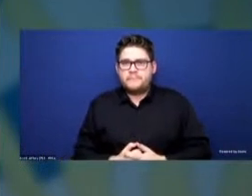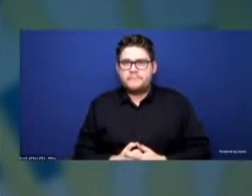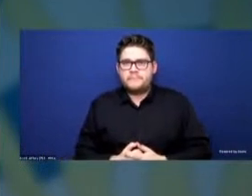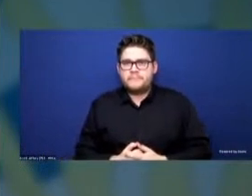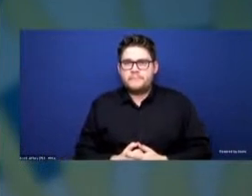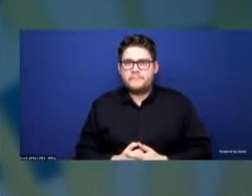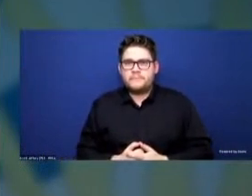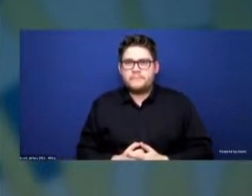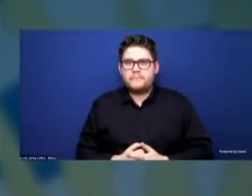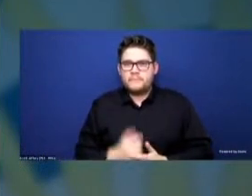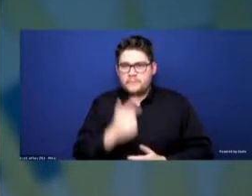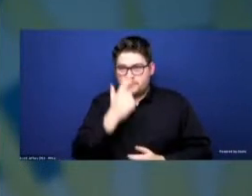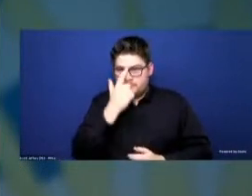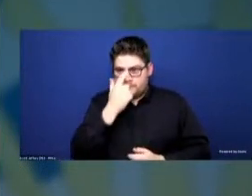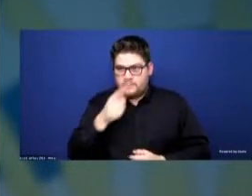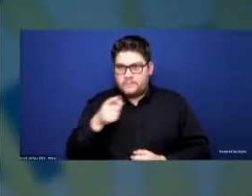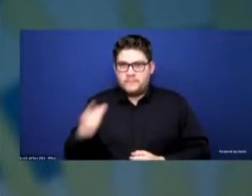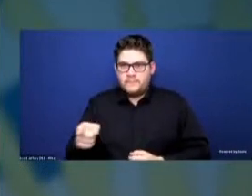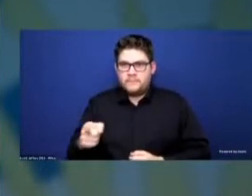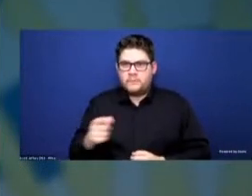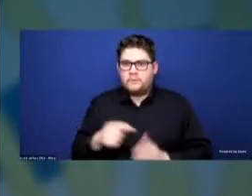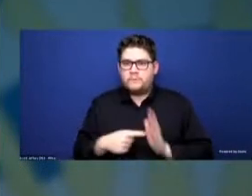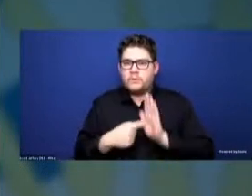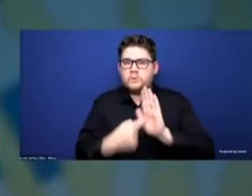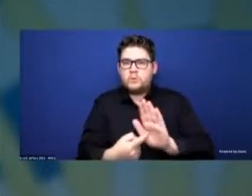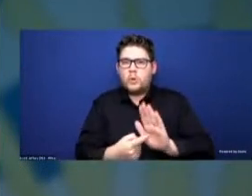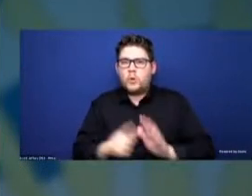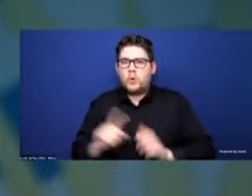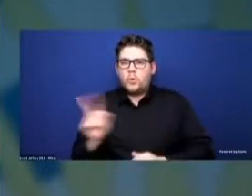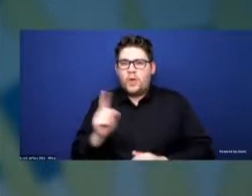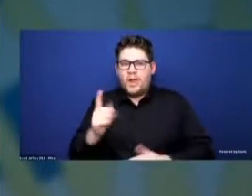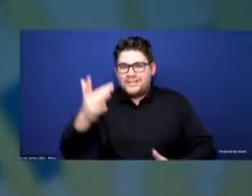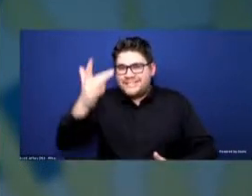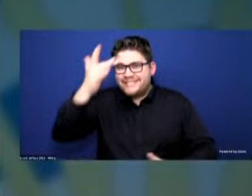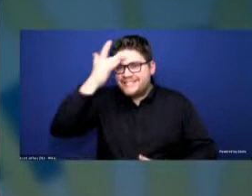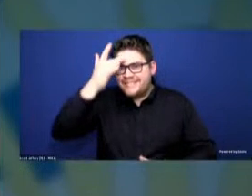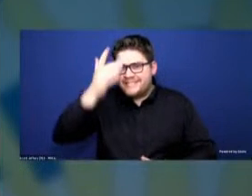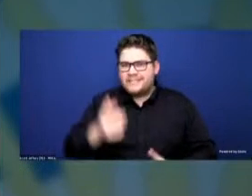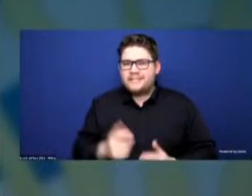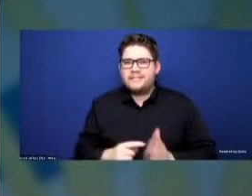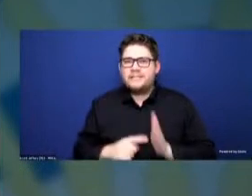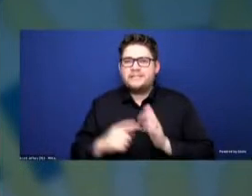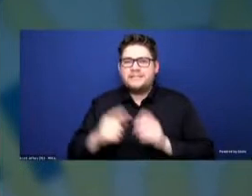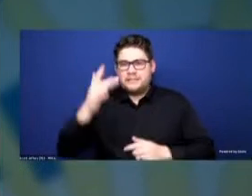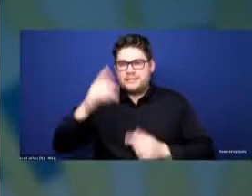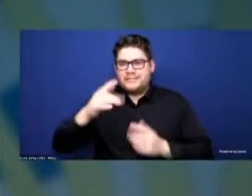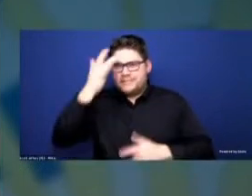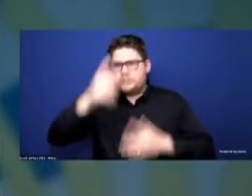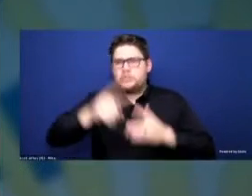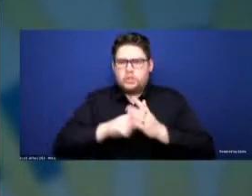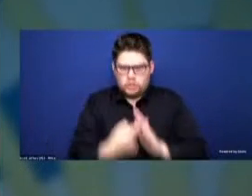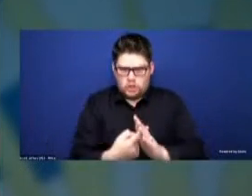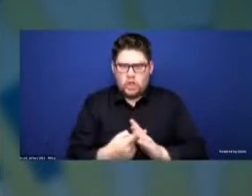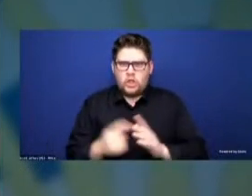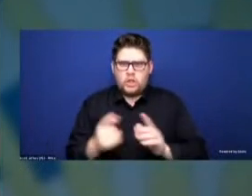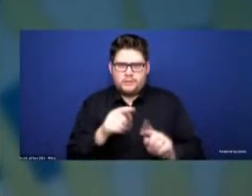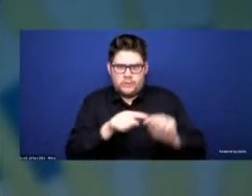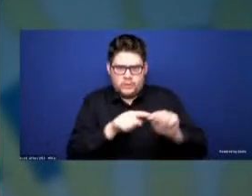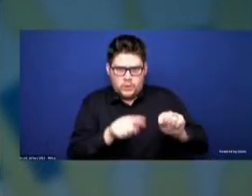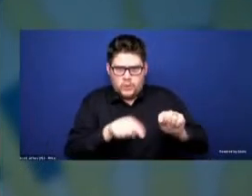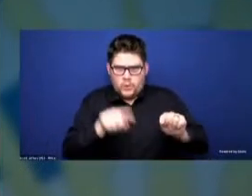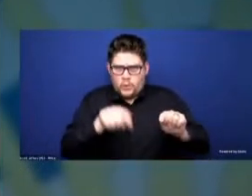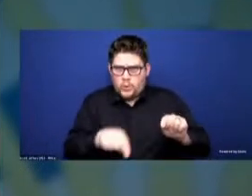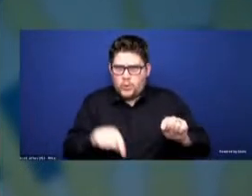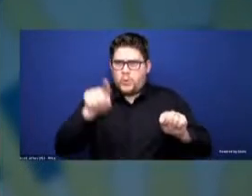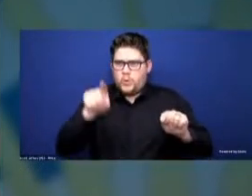of illness, so it looks slightly different than what we saw previously. And as we can see, as we've had this dramatic increase